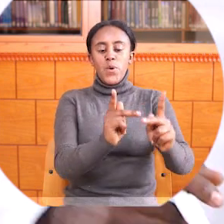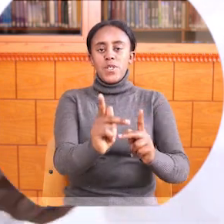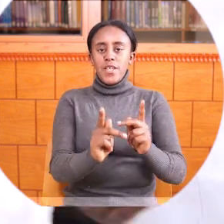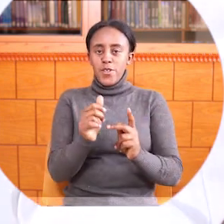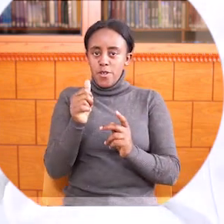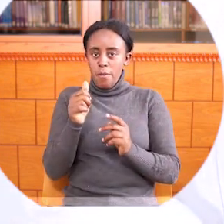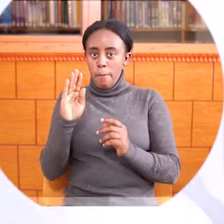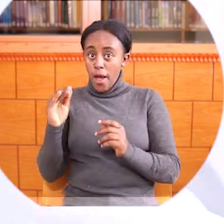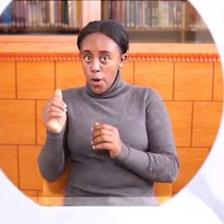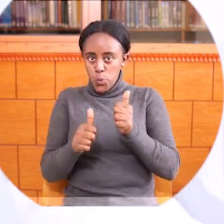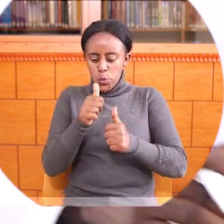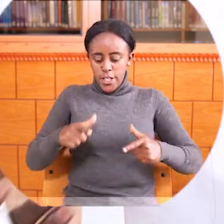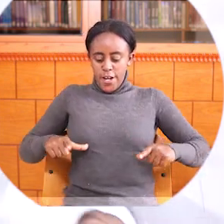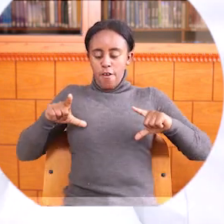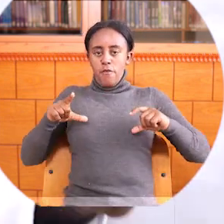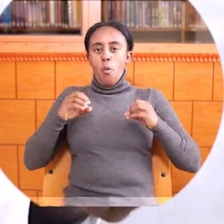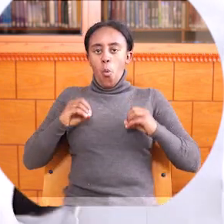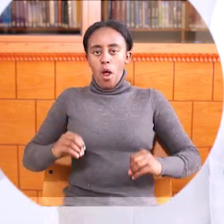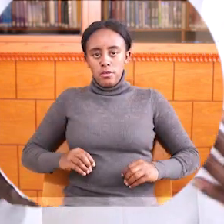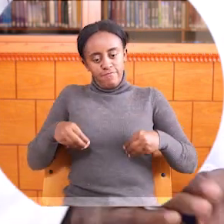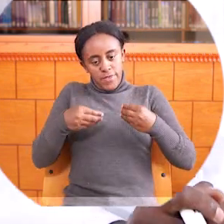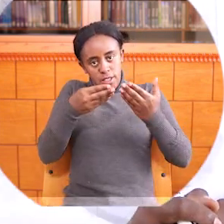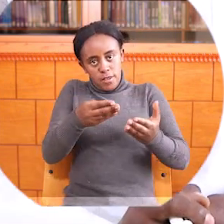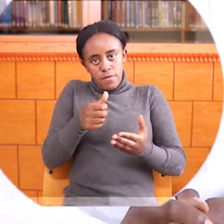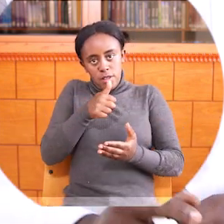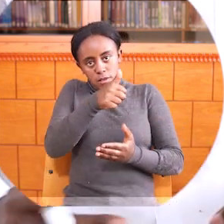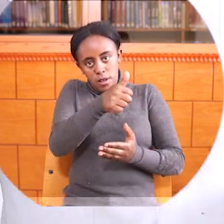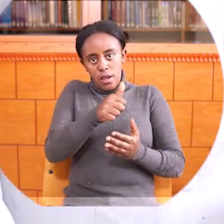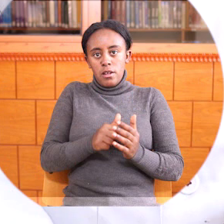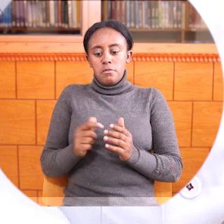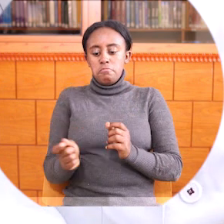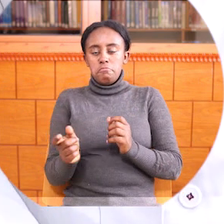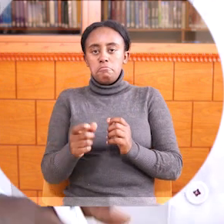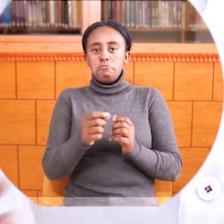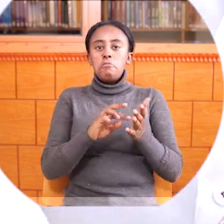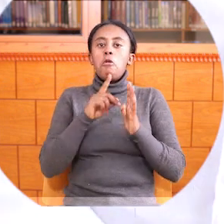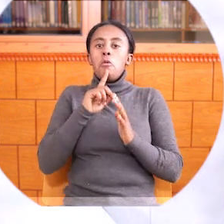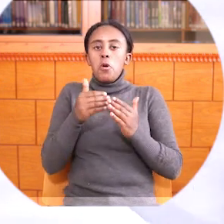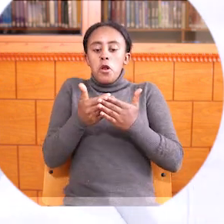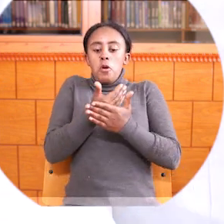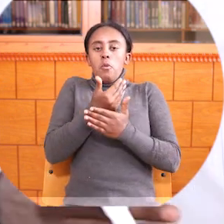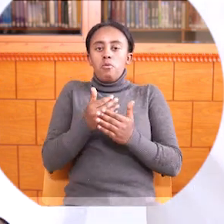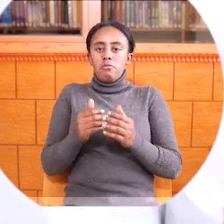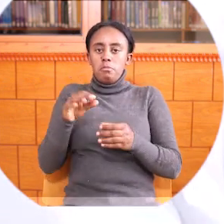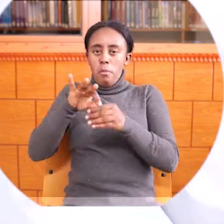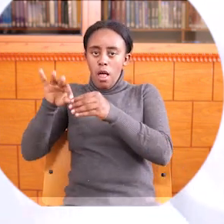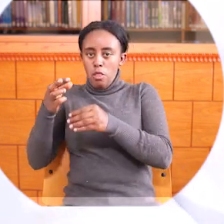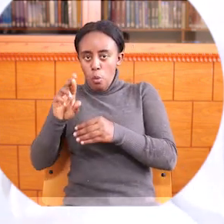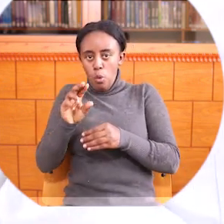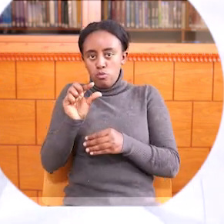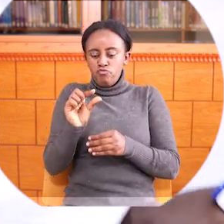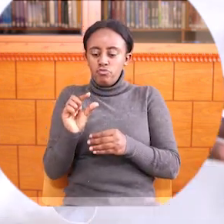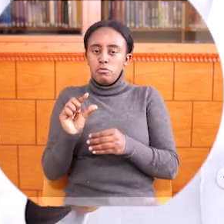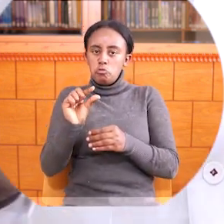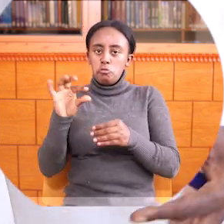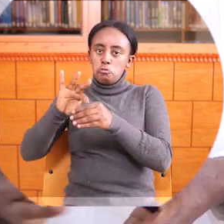which living organisms give their offspring. Offspring means a new plant or young